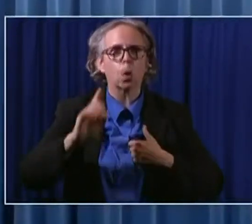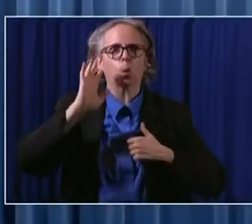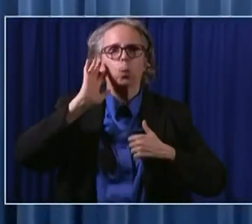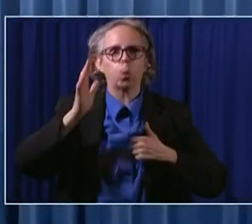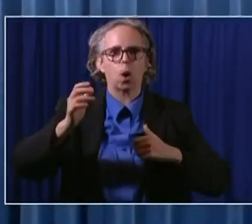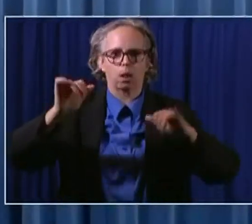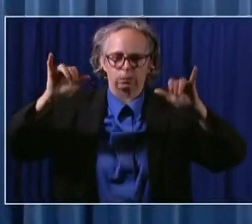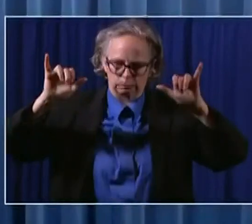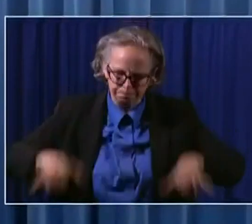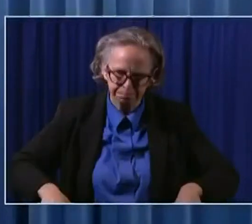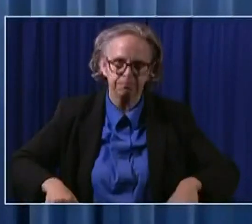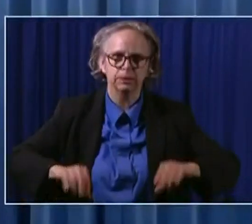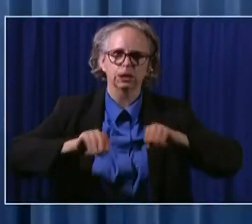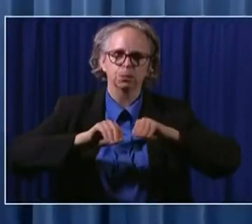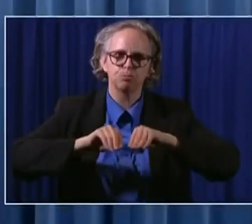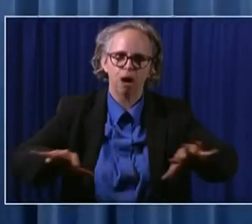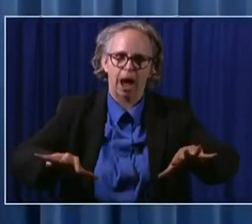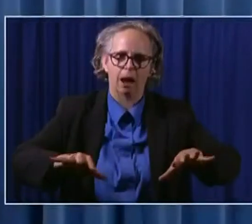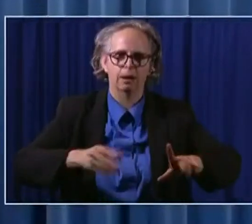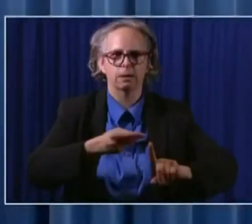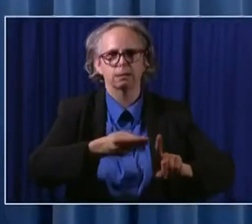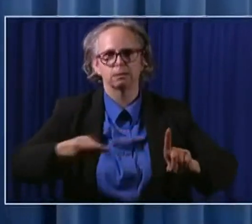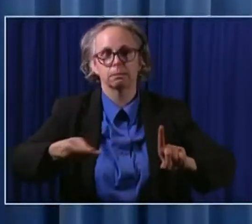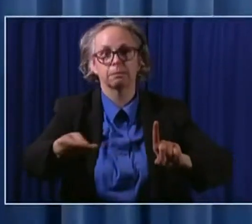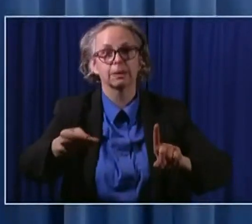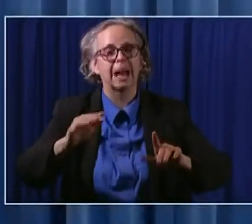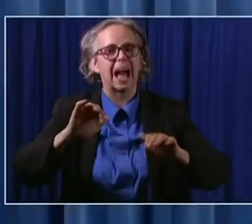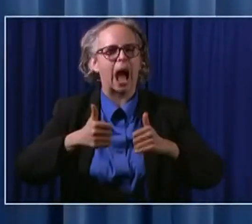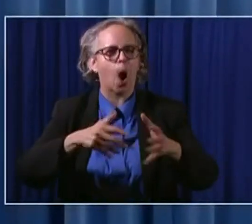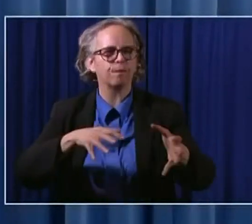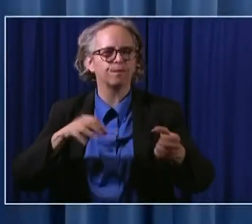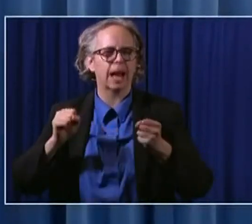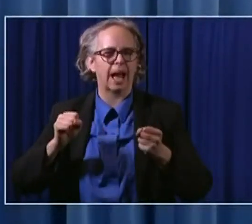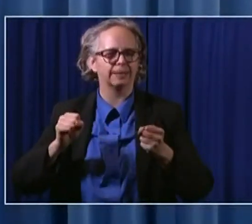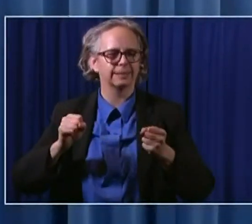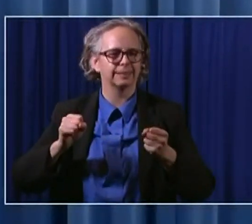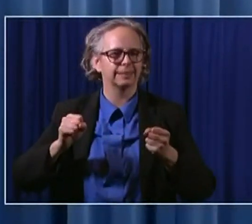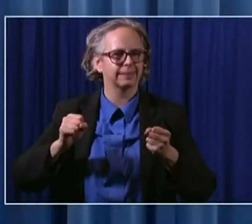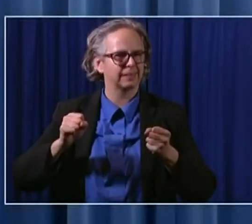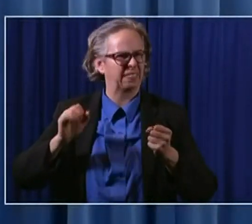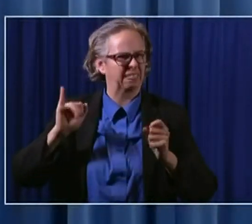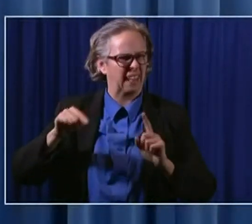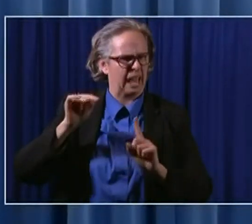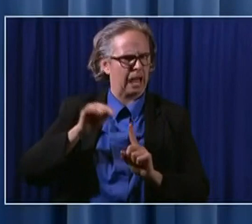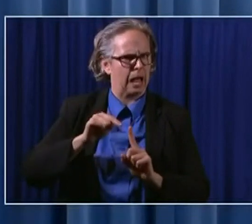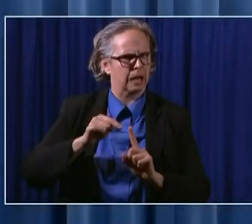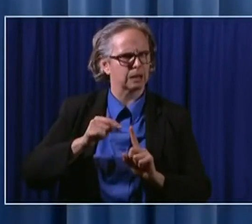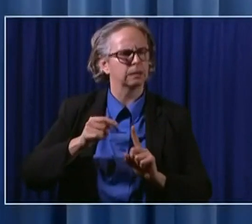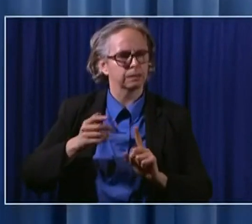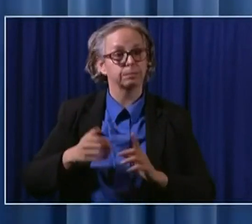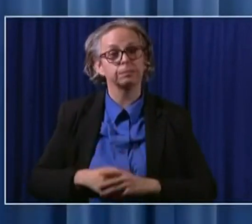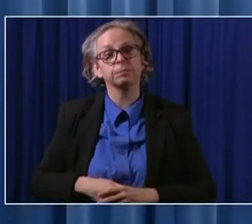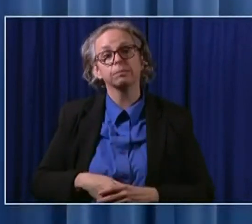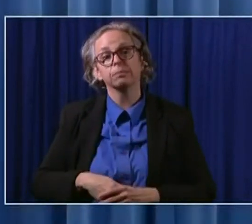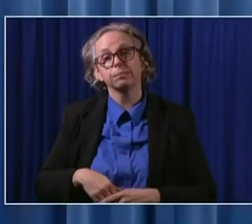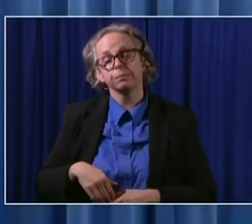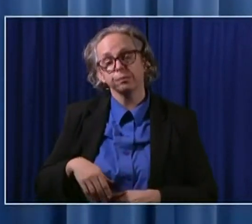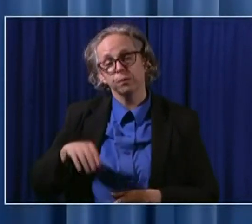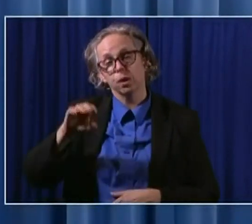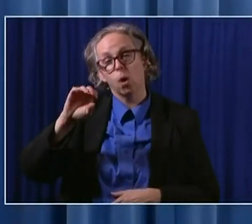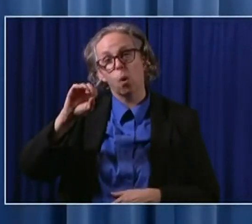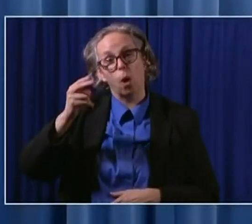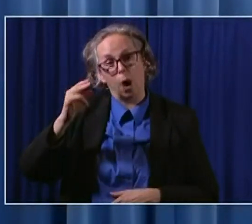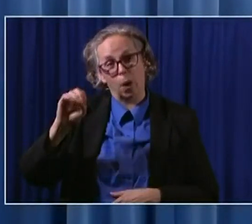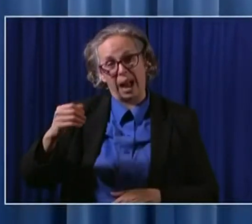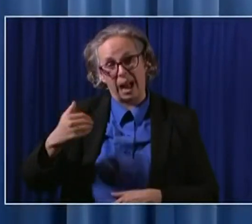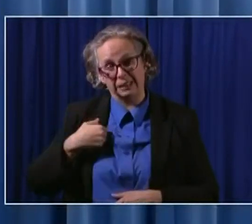how much the spread is taking place. Currently, Ohio has 7 counties that triggered a red level 3